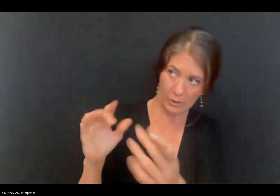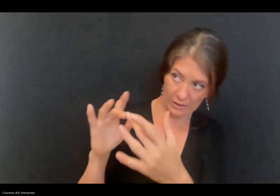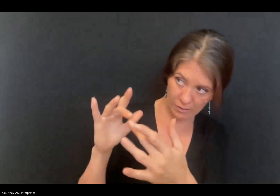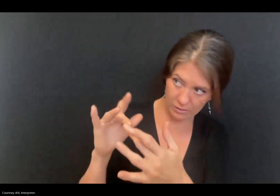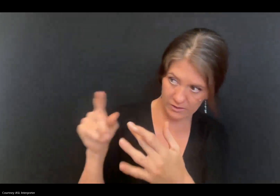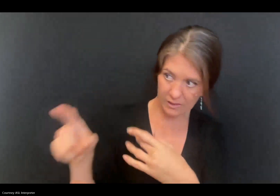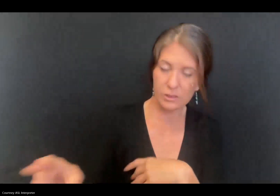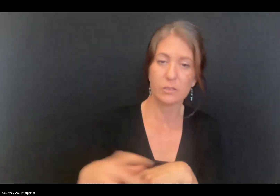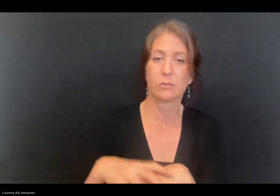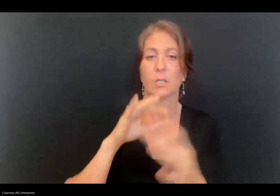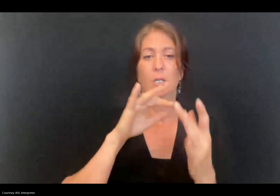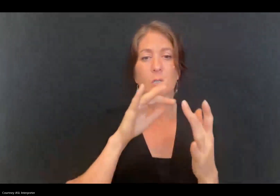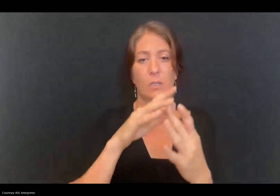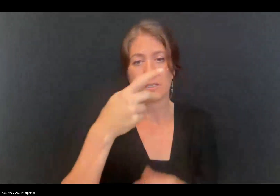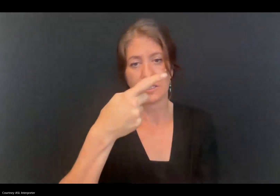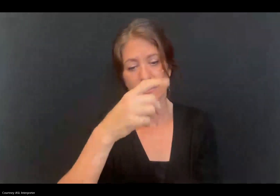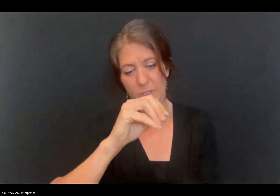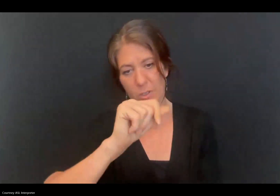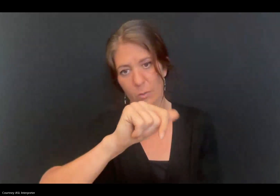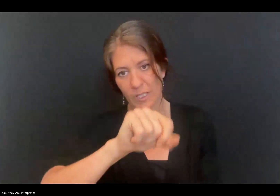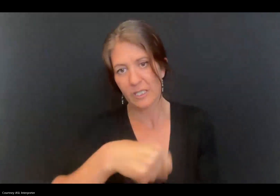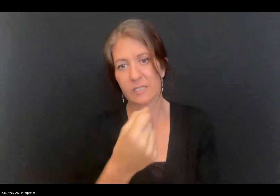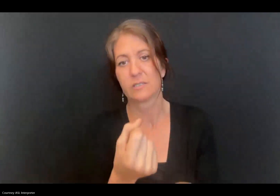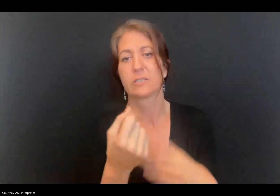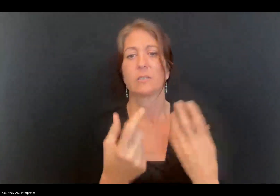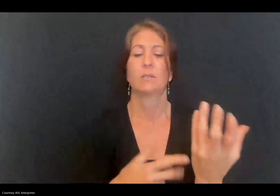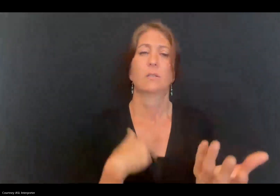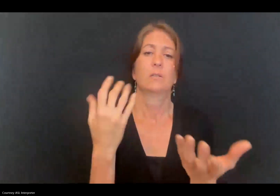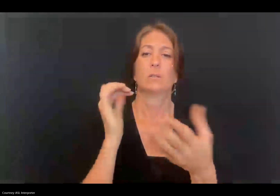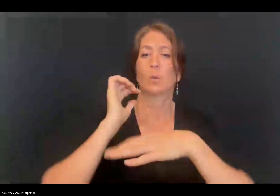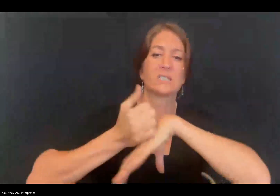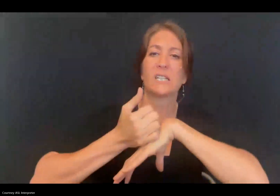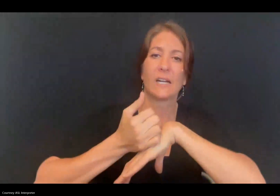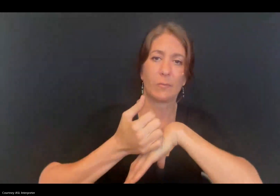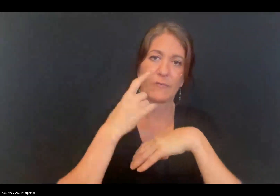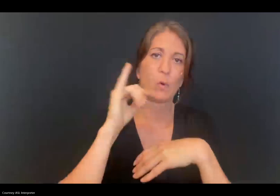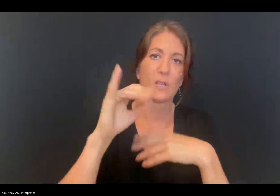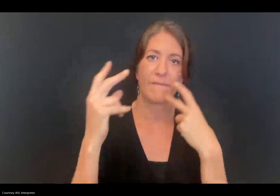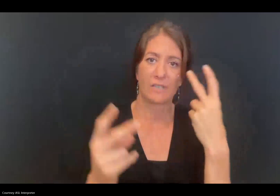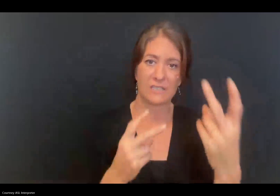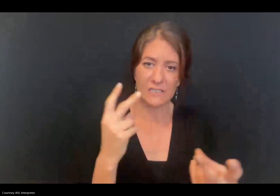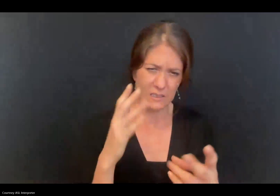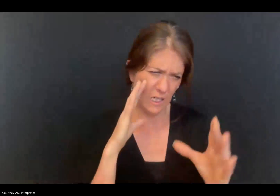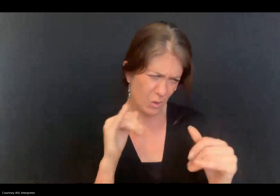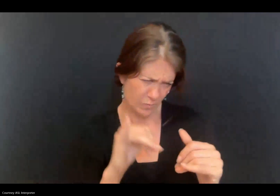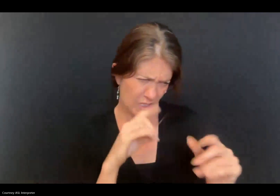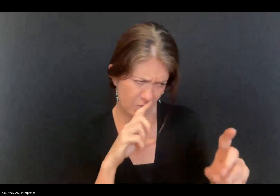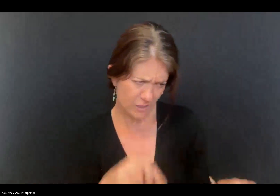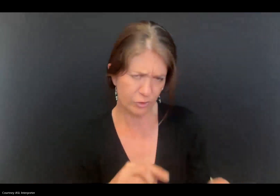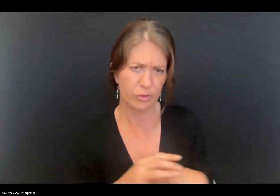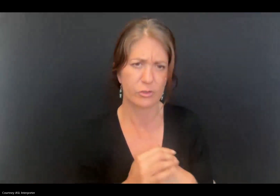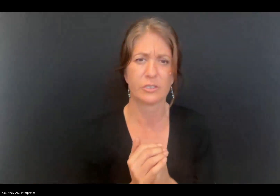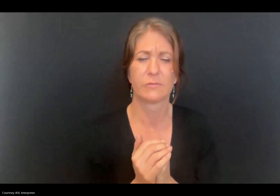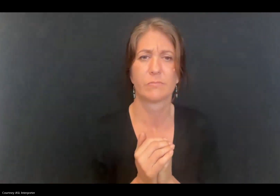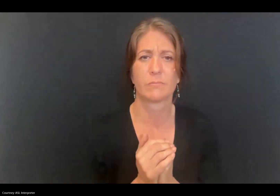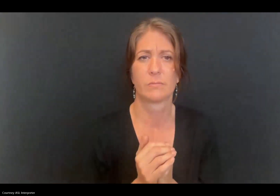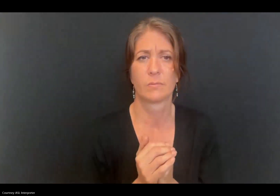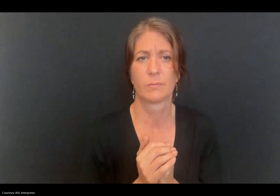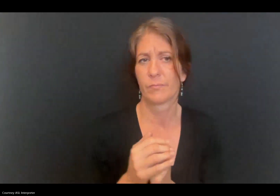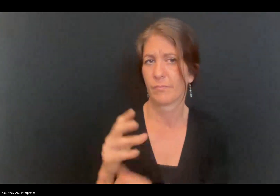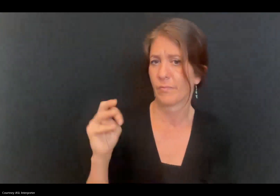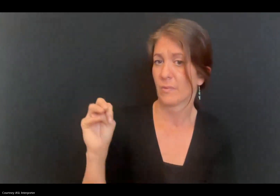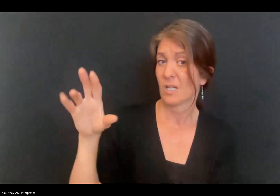their POAs, make arrangements for that visit. I hope that answers your question. Well, I